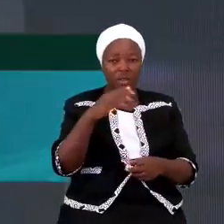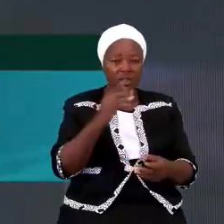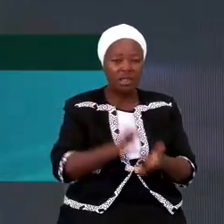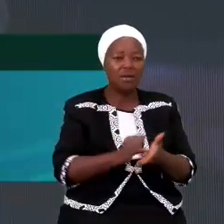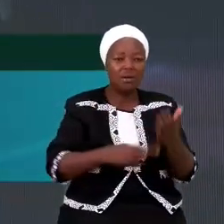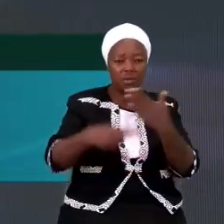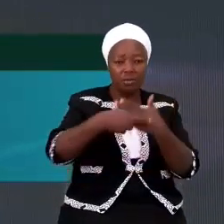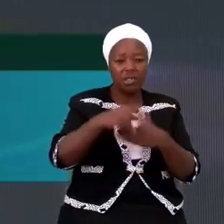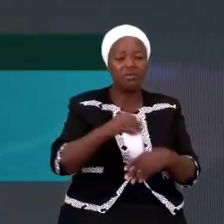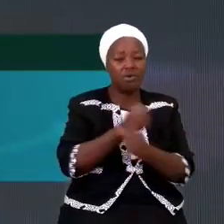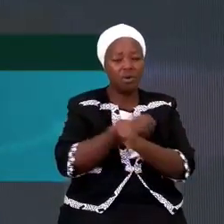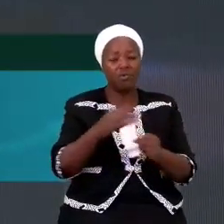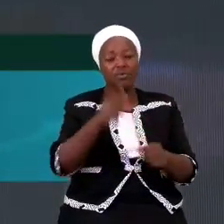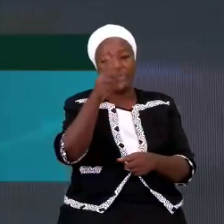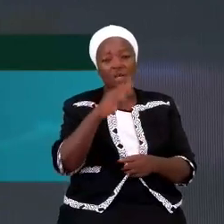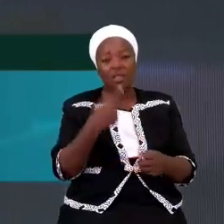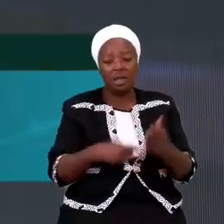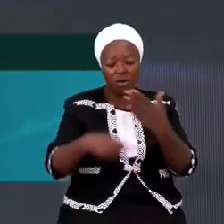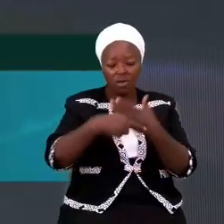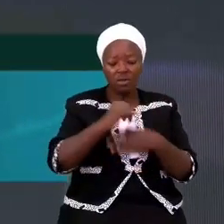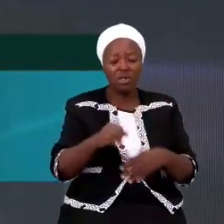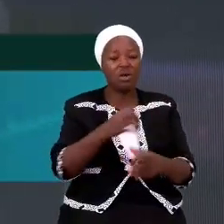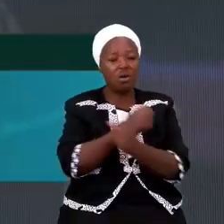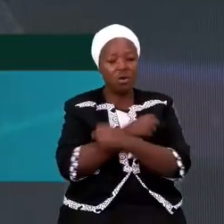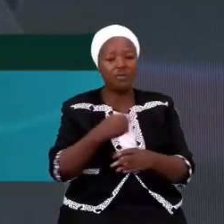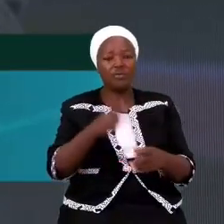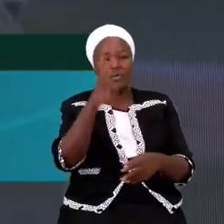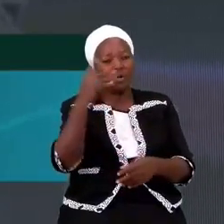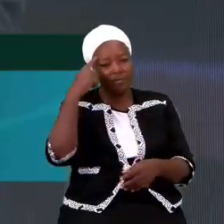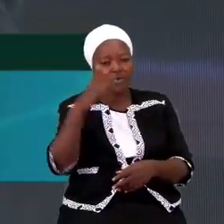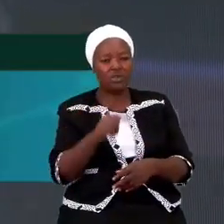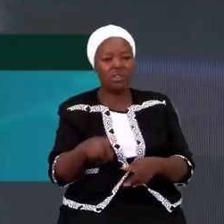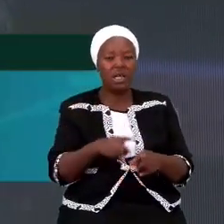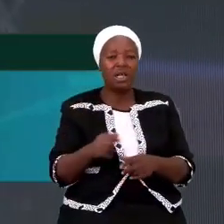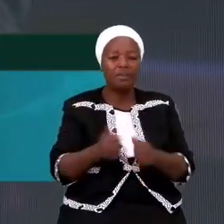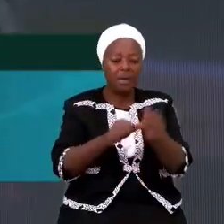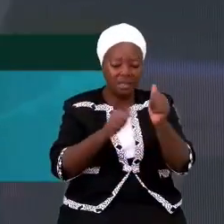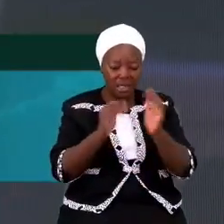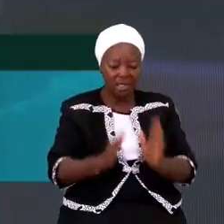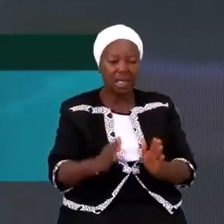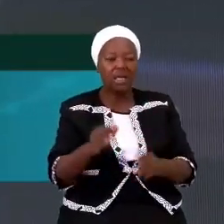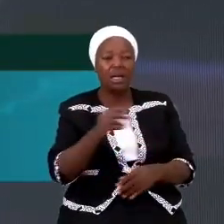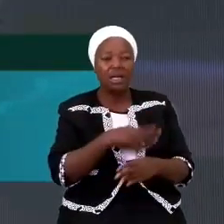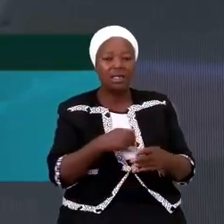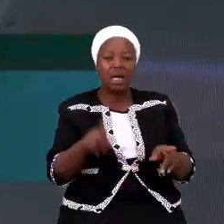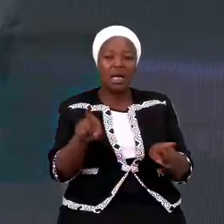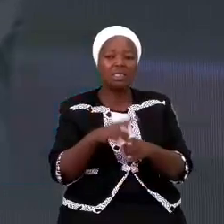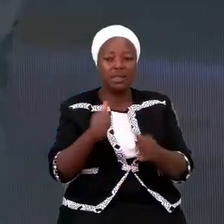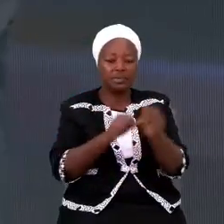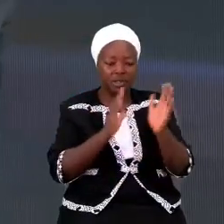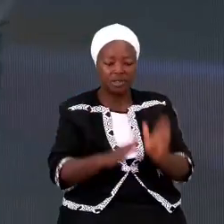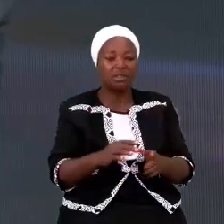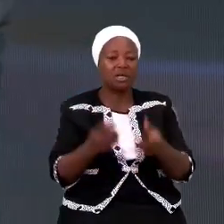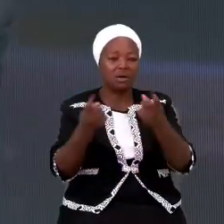the prodigal return. And he says, and put on him, and put a ring of acceptance,